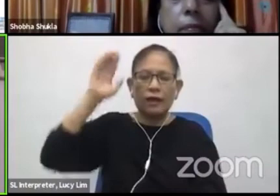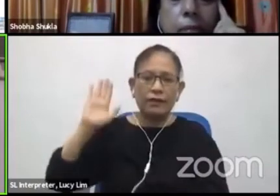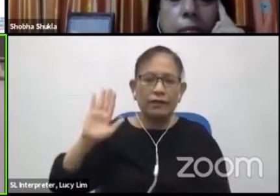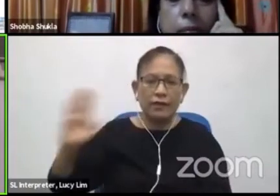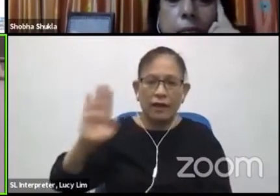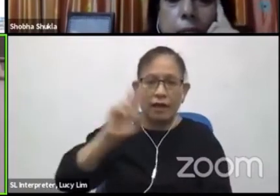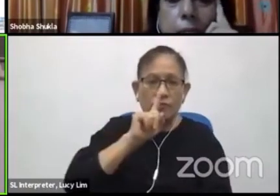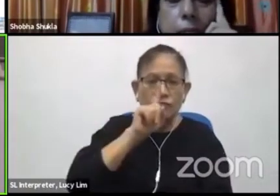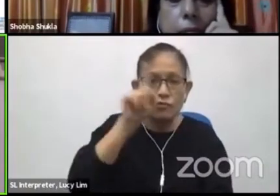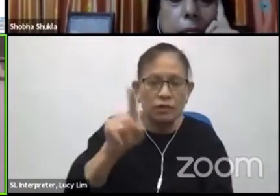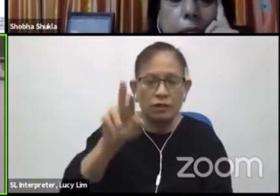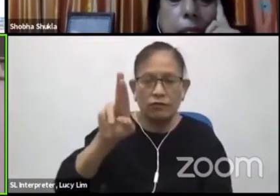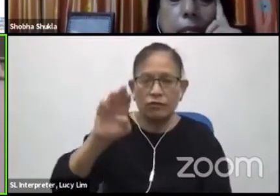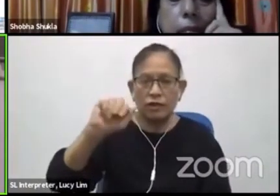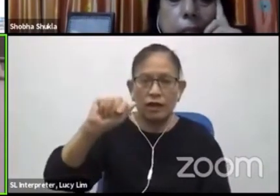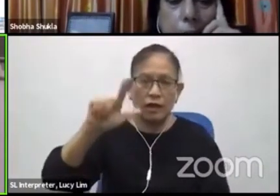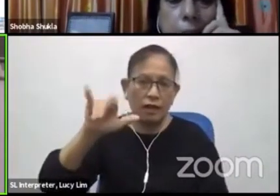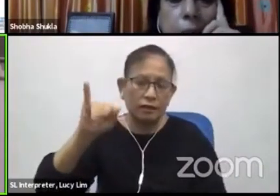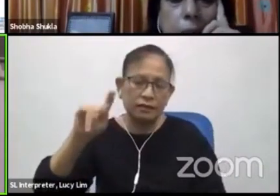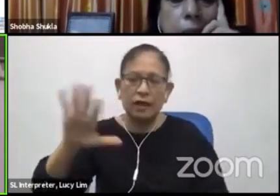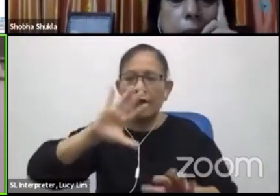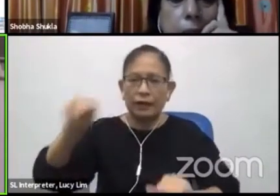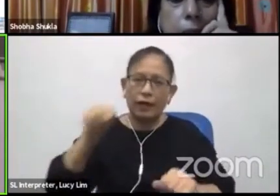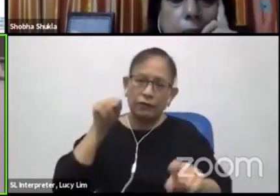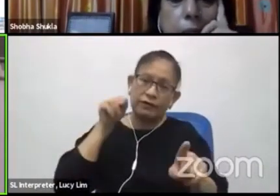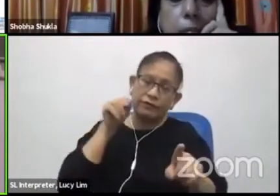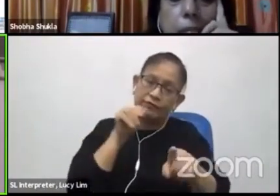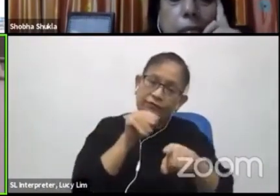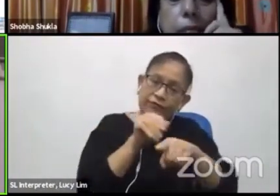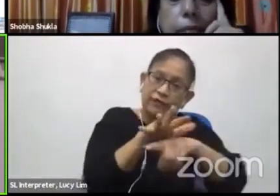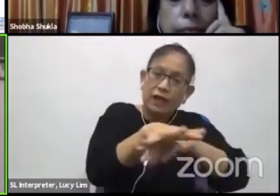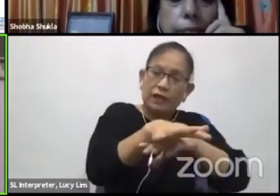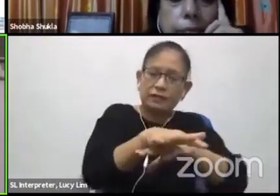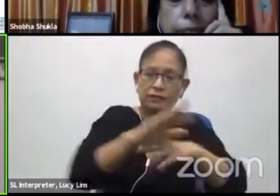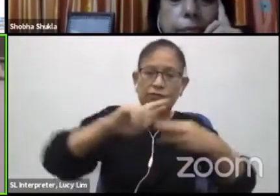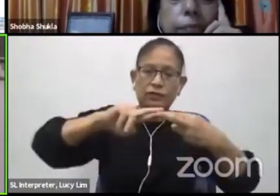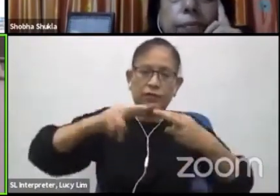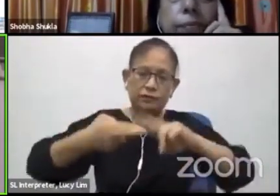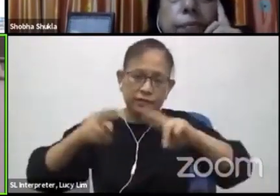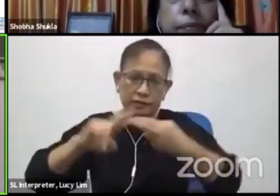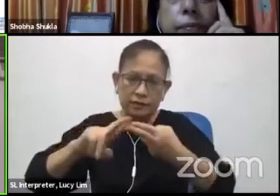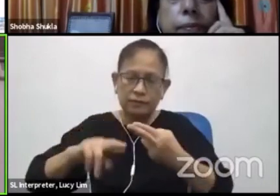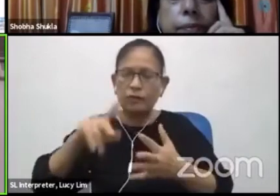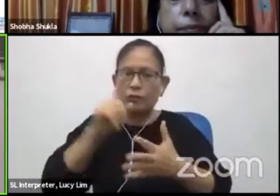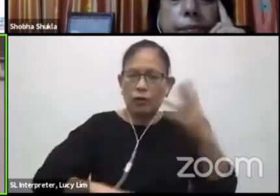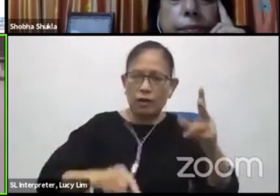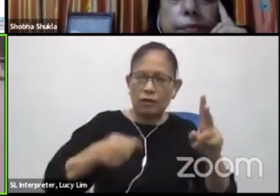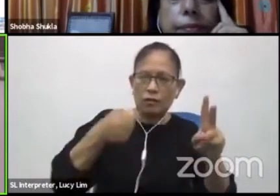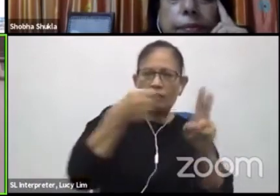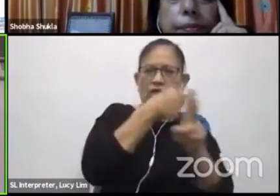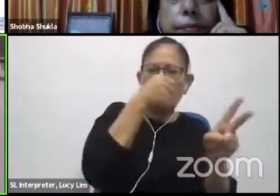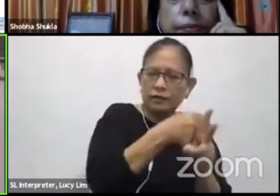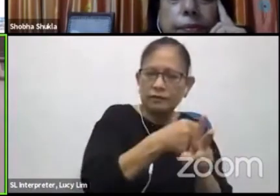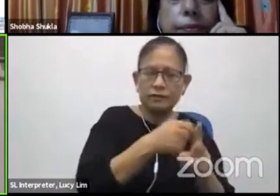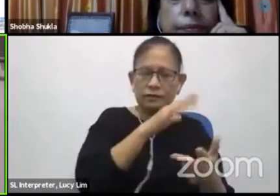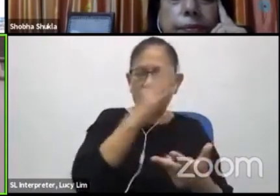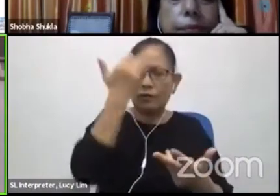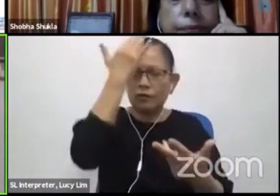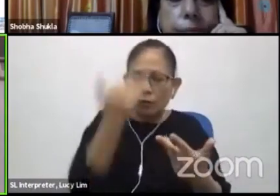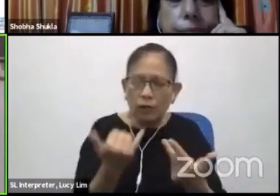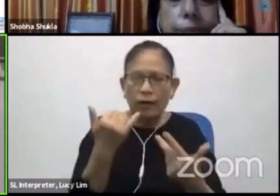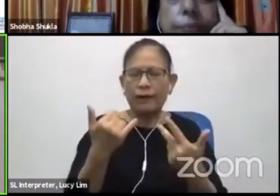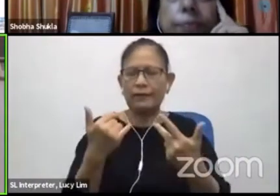relationships with everybody else around them, the kind of violence that exists already. Why does that exist? Understanding roots of